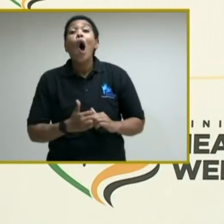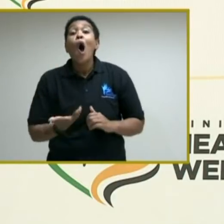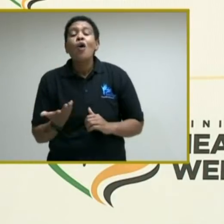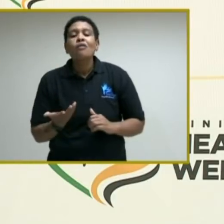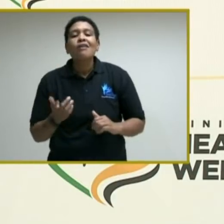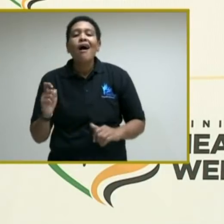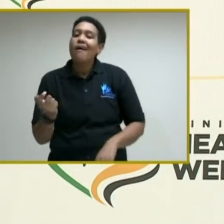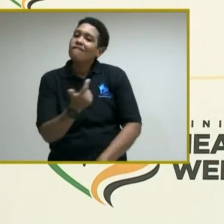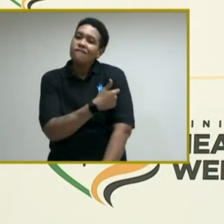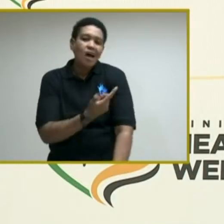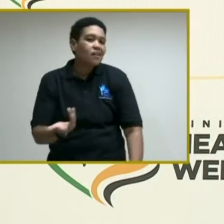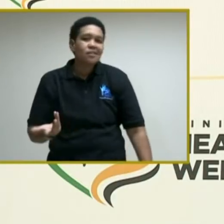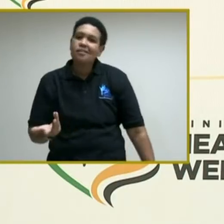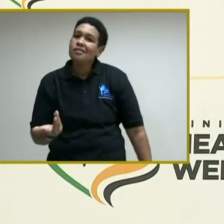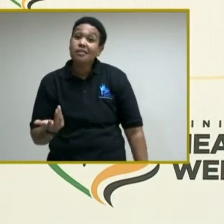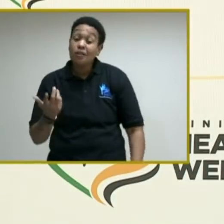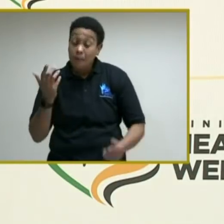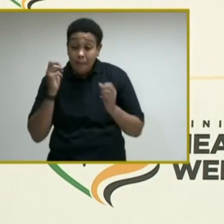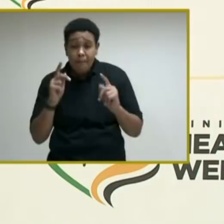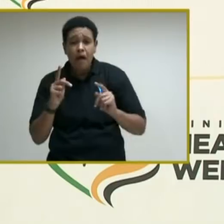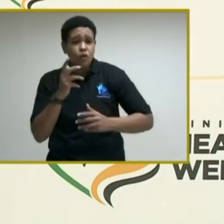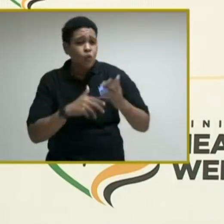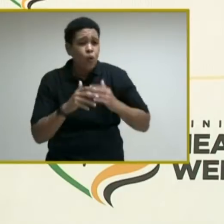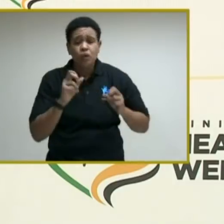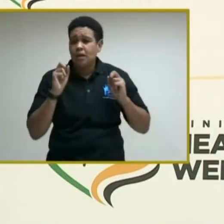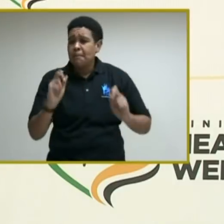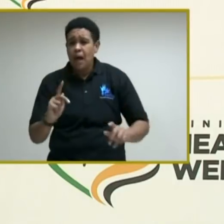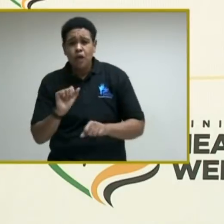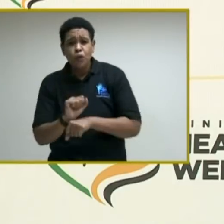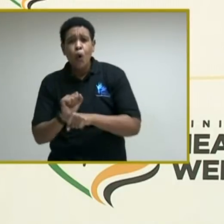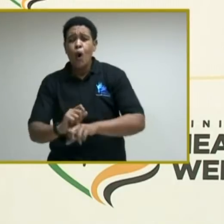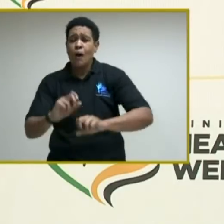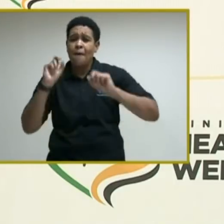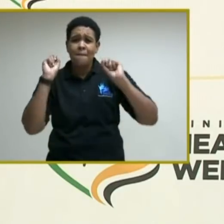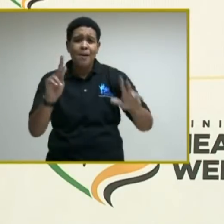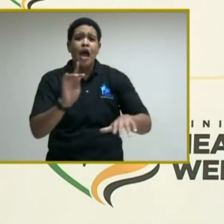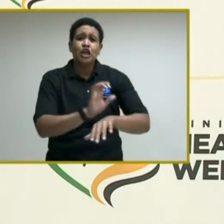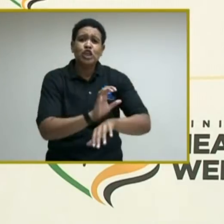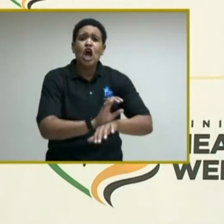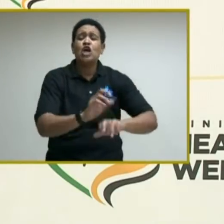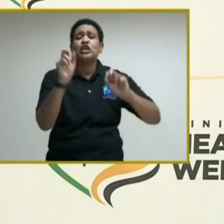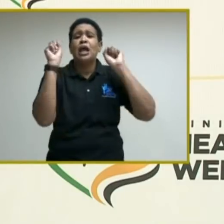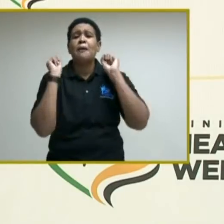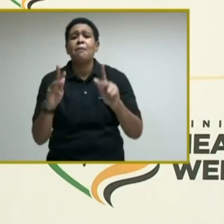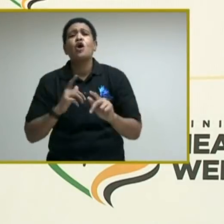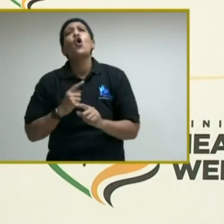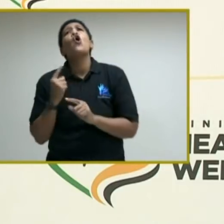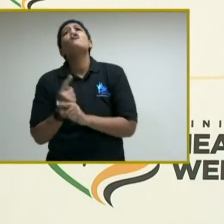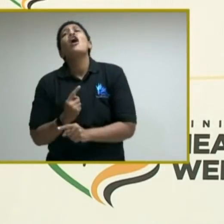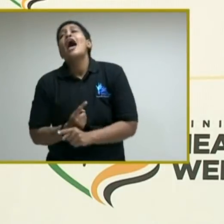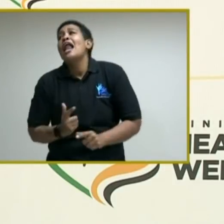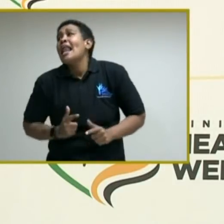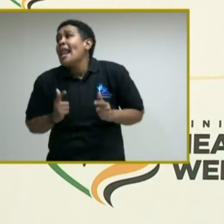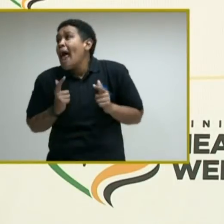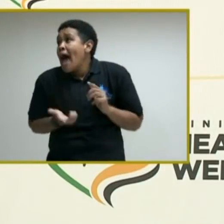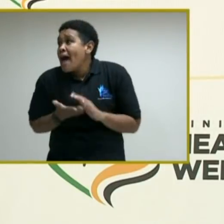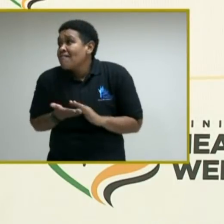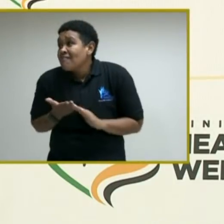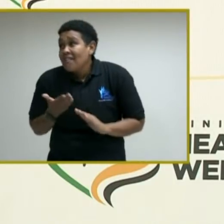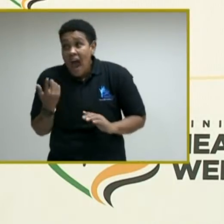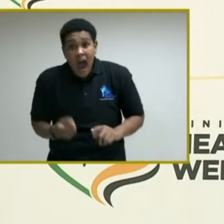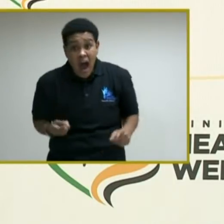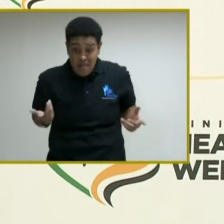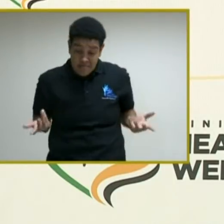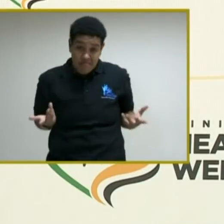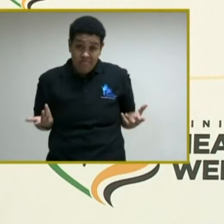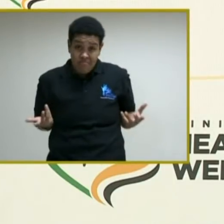to get back to our social setting, to get back to our church, to get back to our regular lives as we know it.